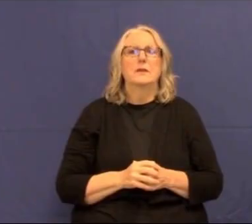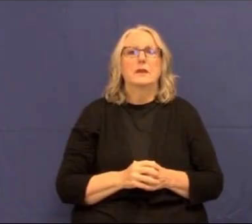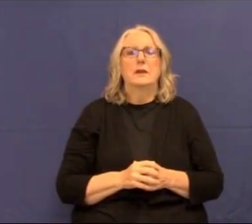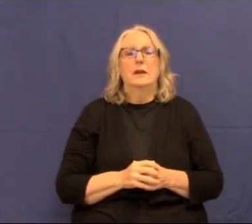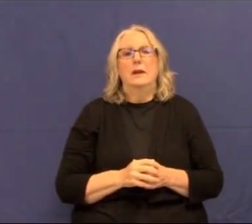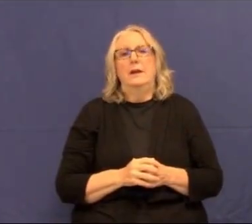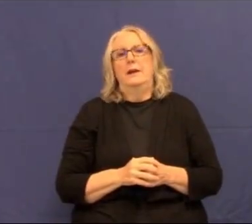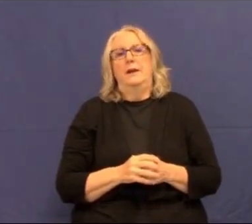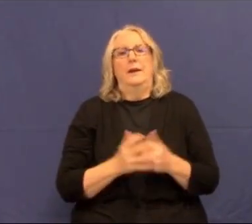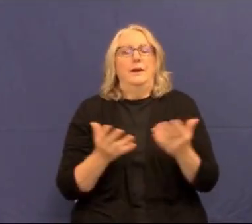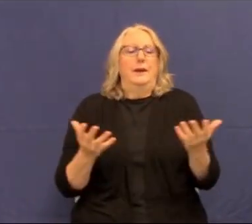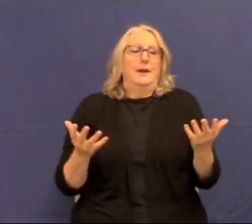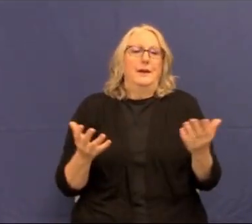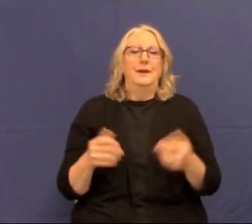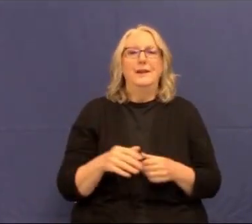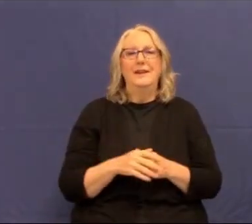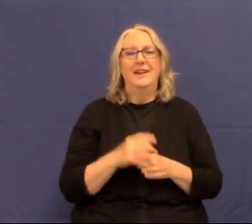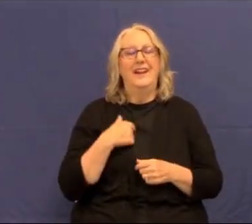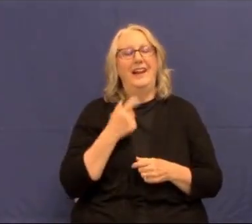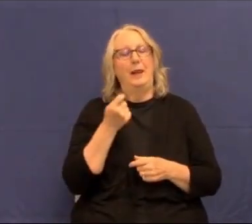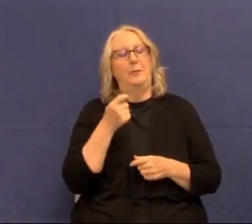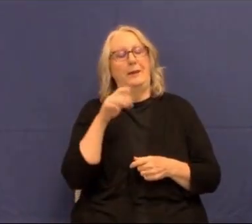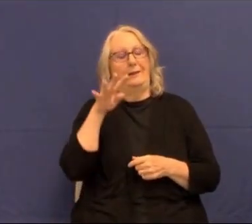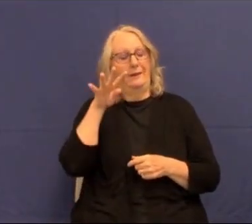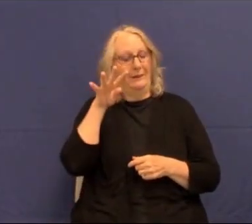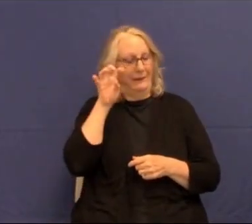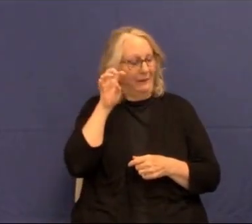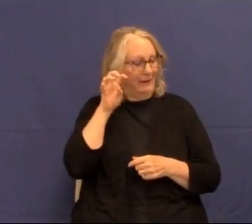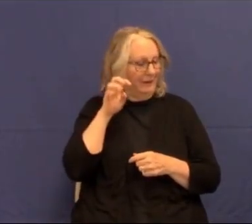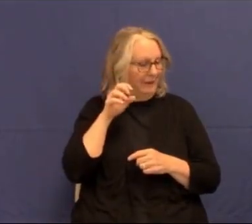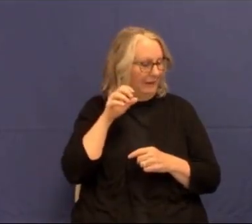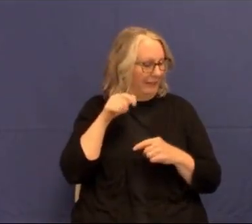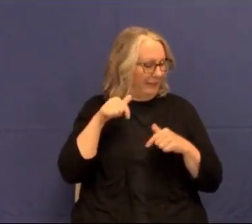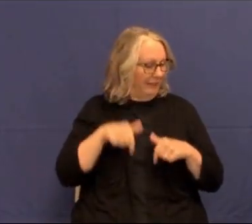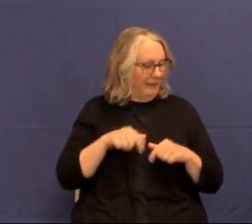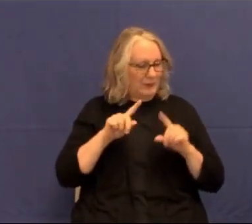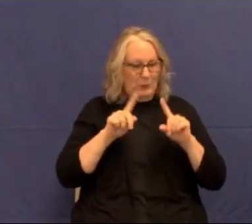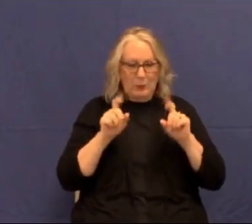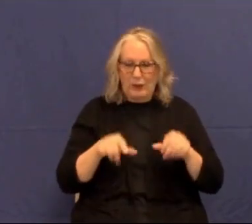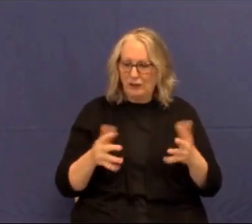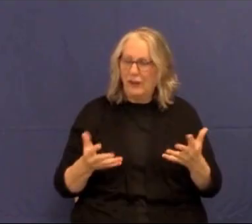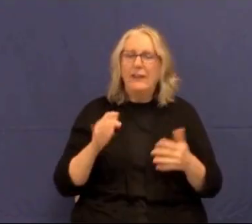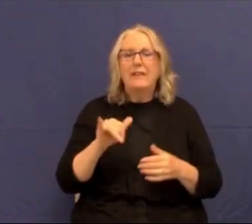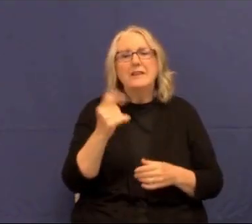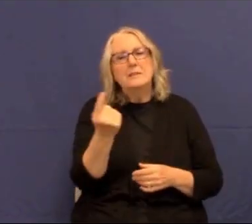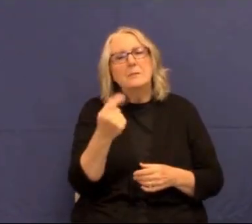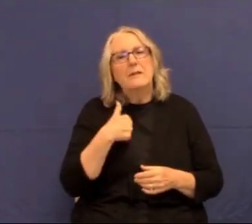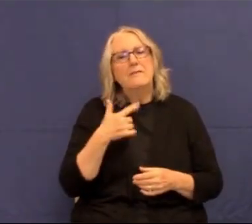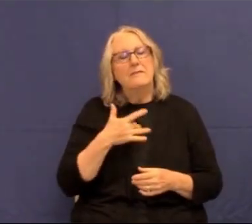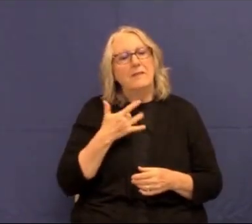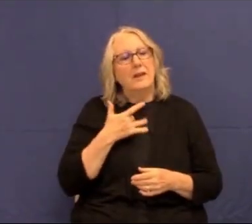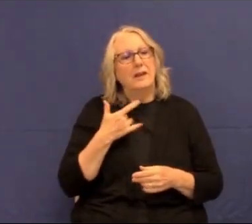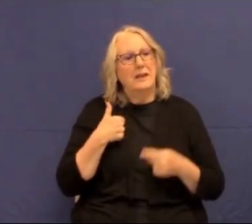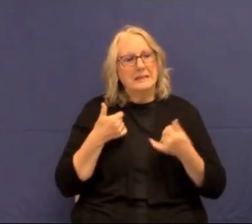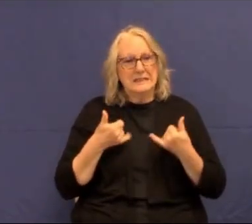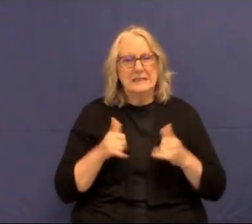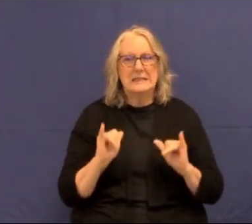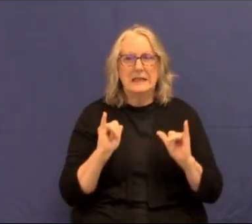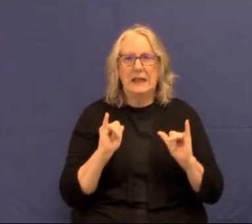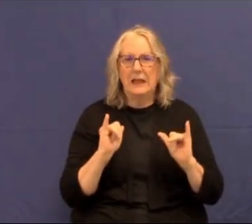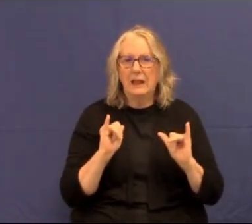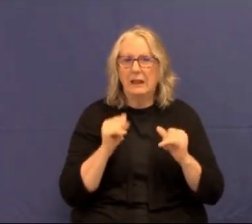Yeah, I kind of was, really stumped on this question. As that is something that I feel like